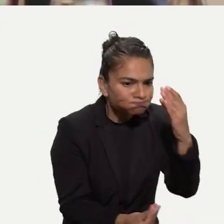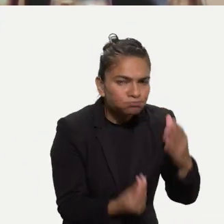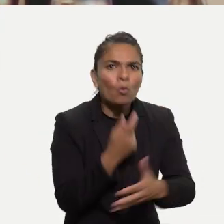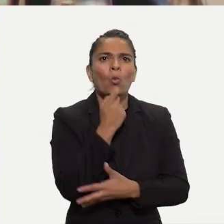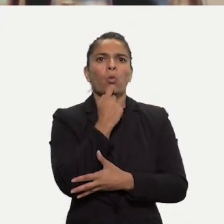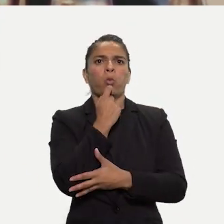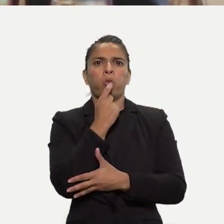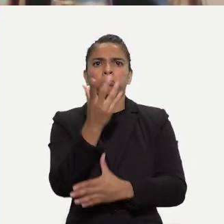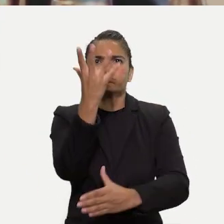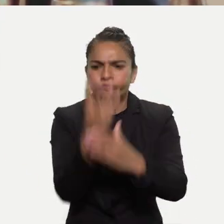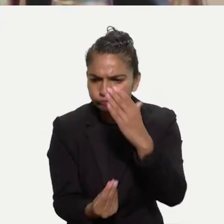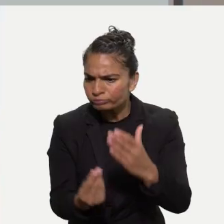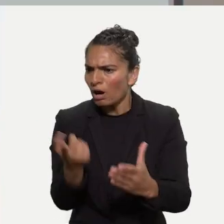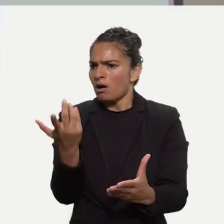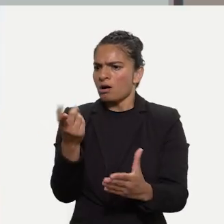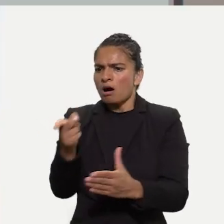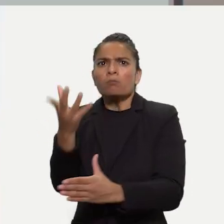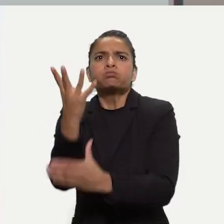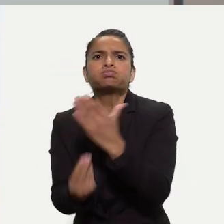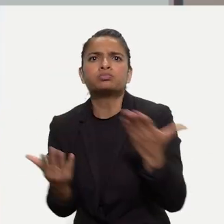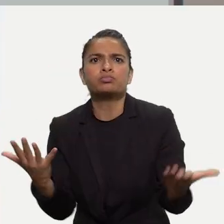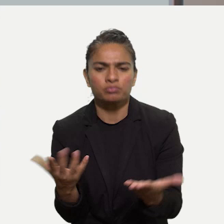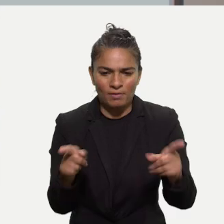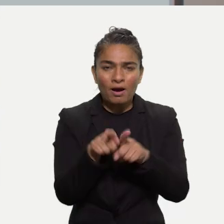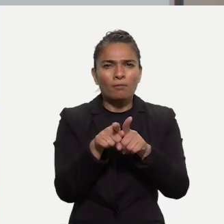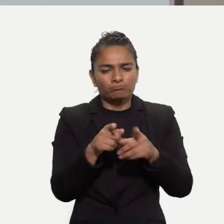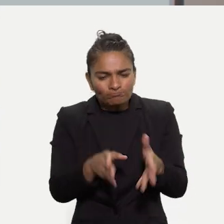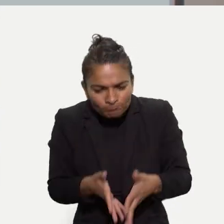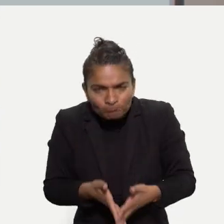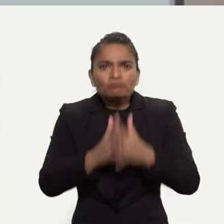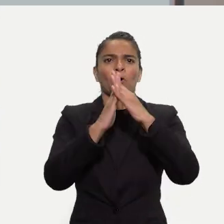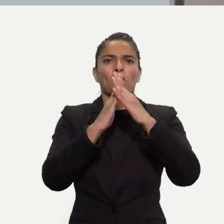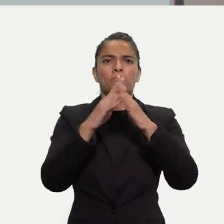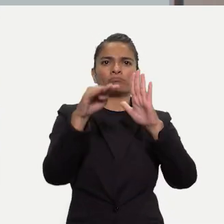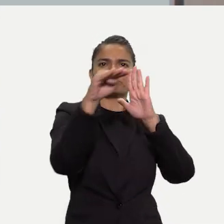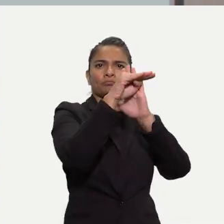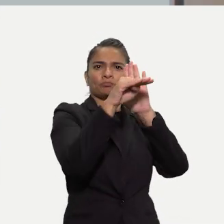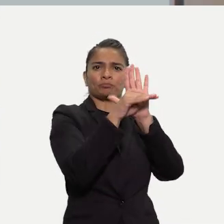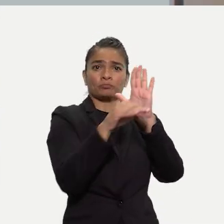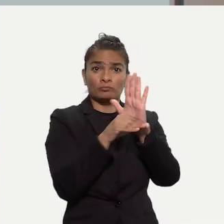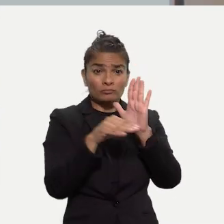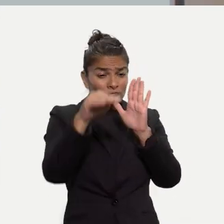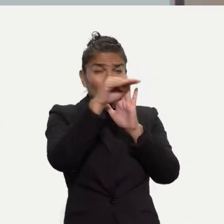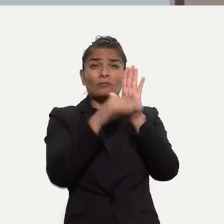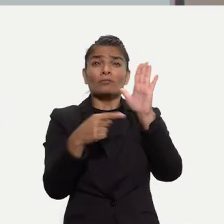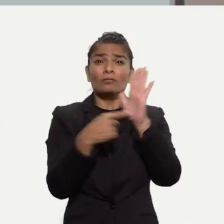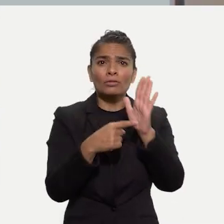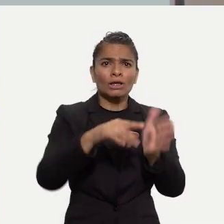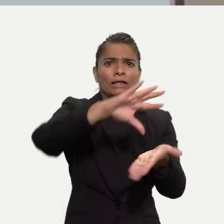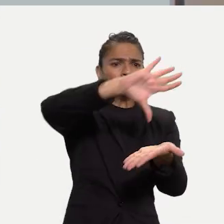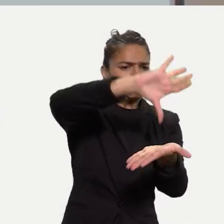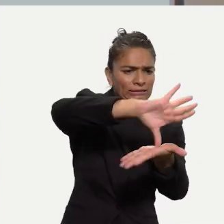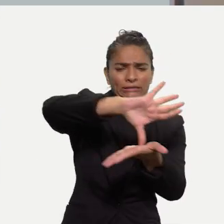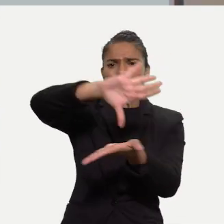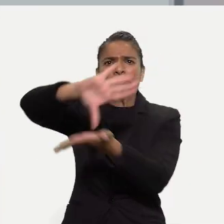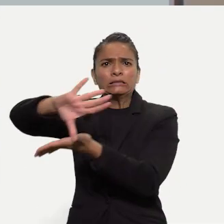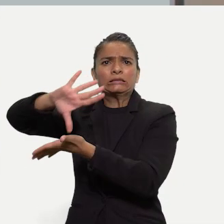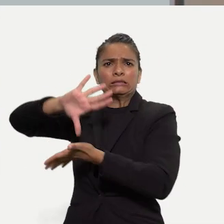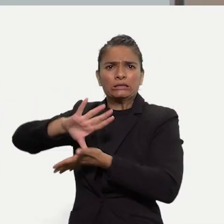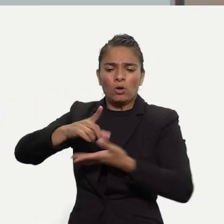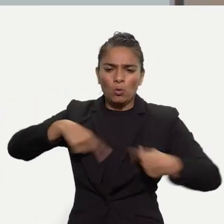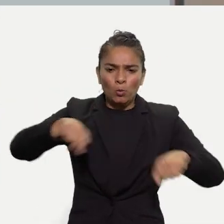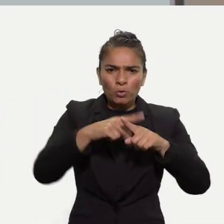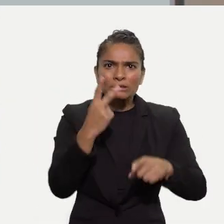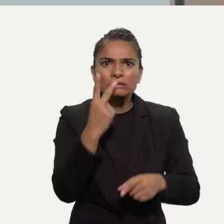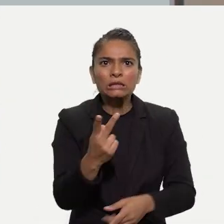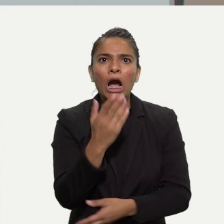learned from this initiative, and what gaps had been identified that hinder the development of disaster risk reduction or the progress